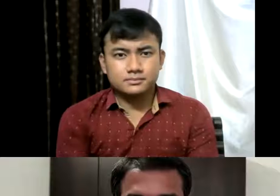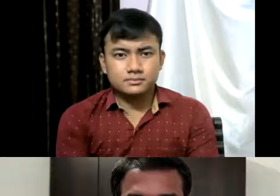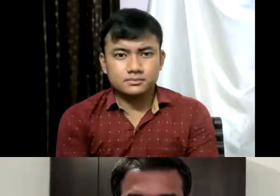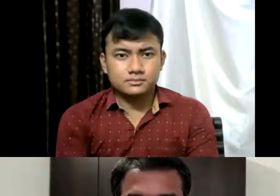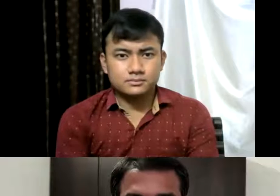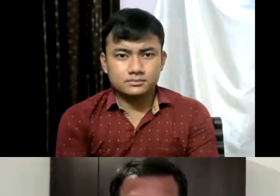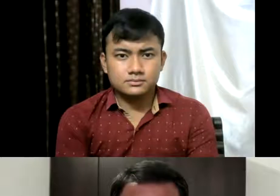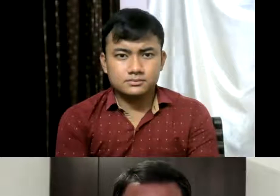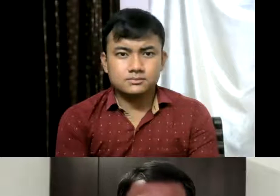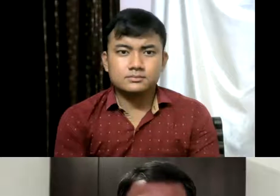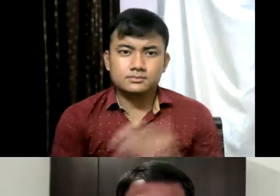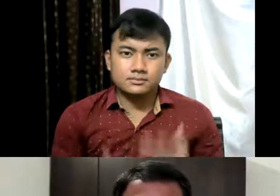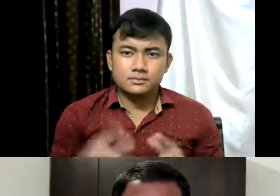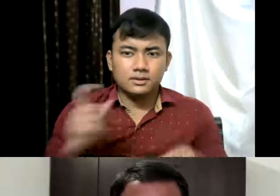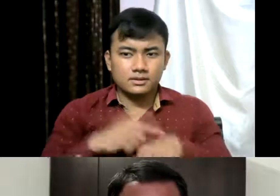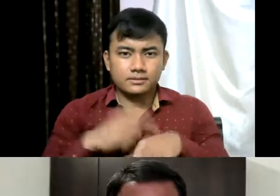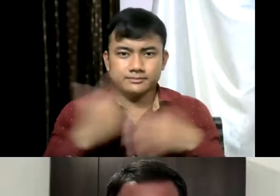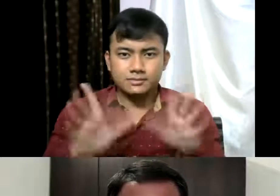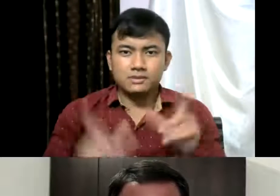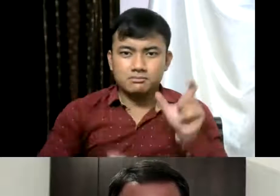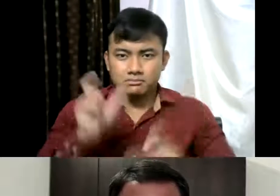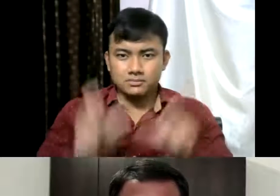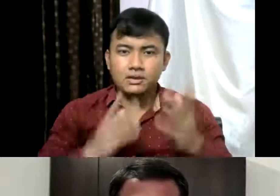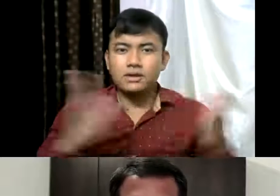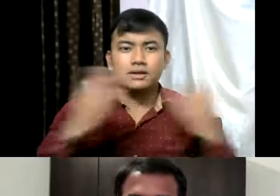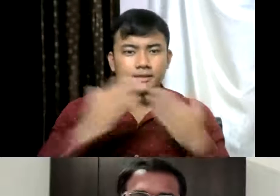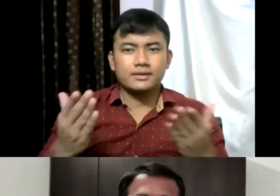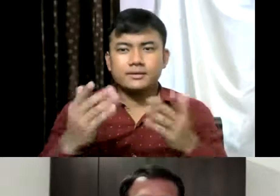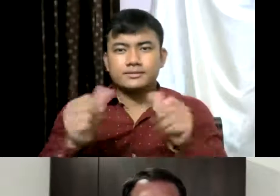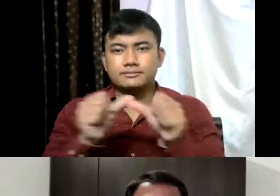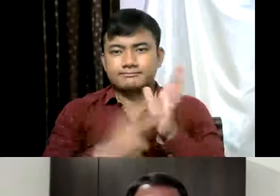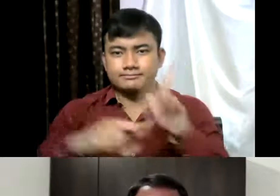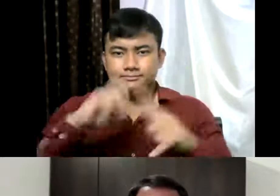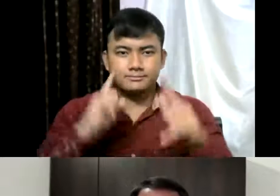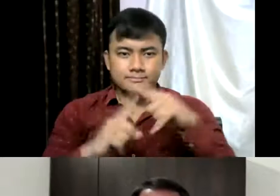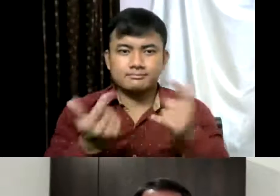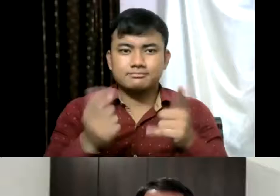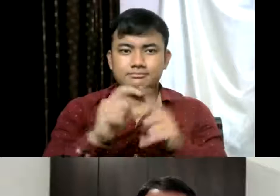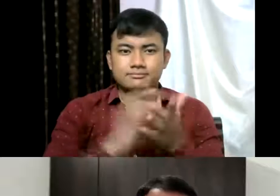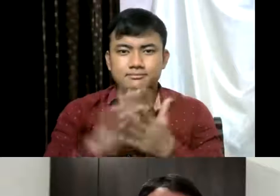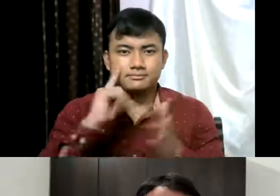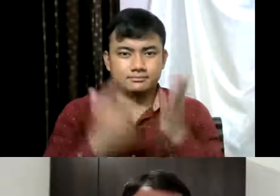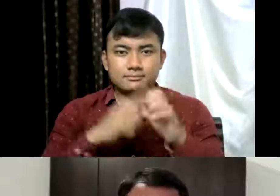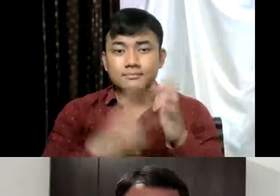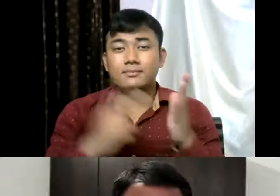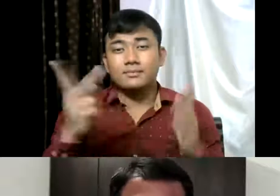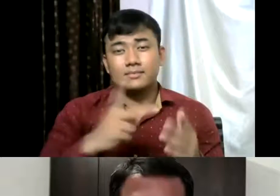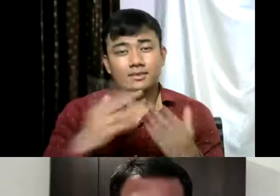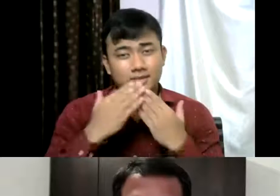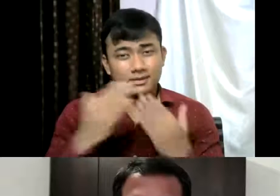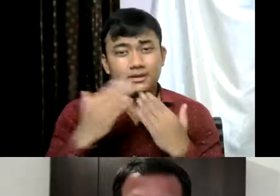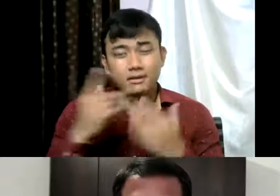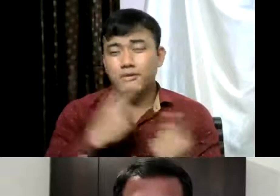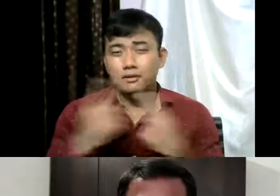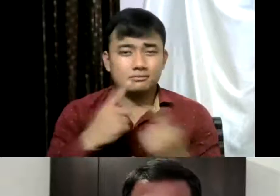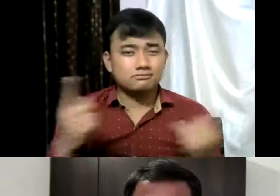All right, I think we're out of time. Thank you very much, Ankit and Dhiren, for this very exciting panel. And it was lovely talking to